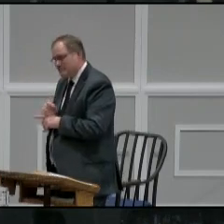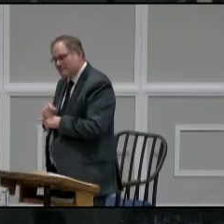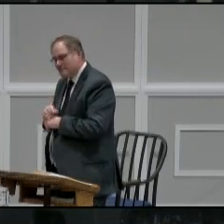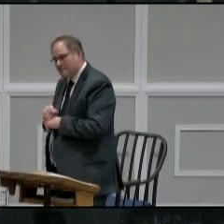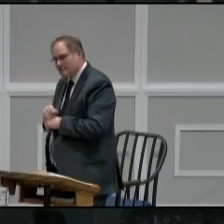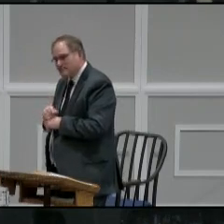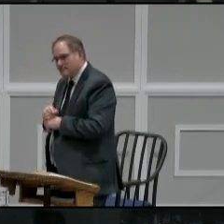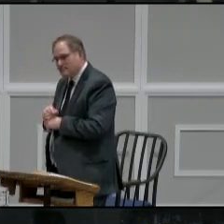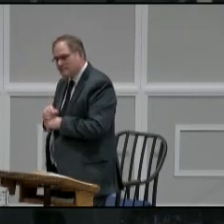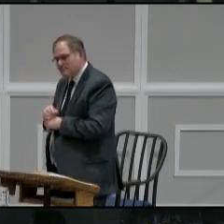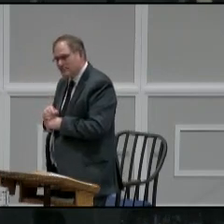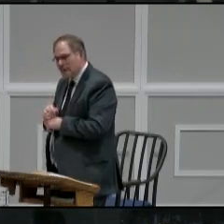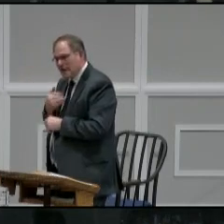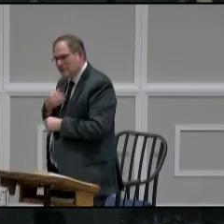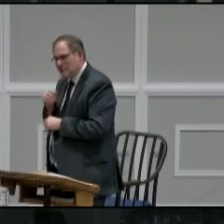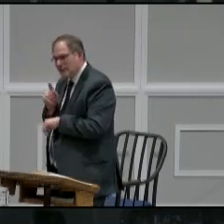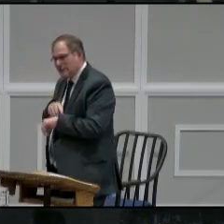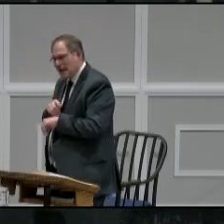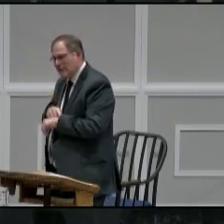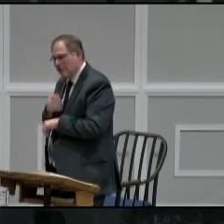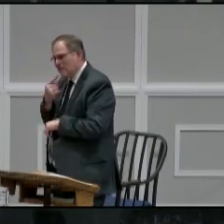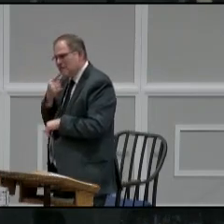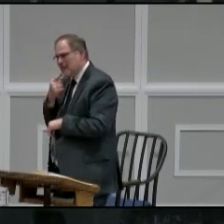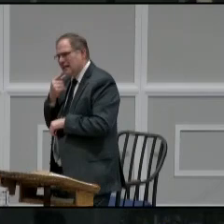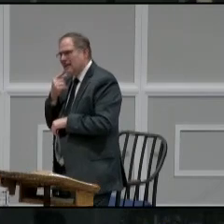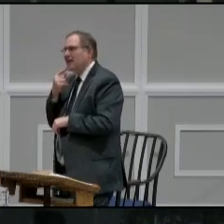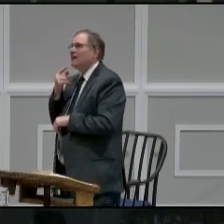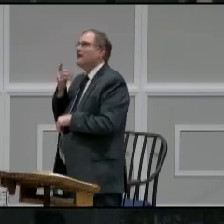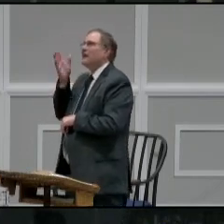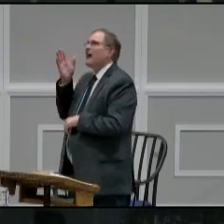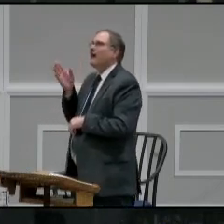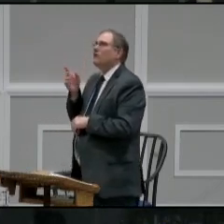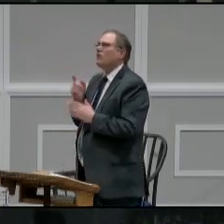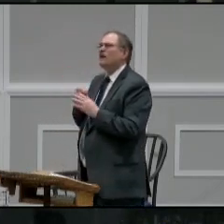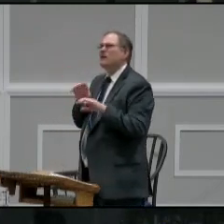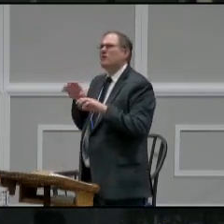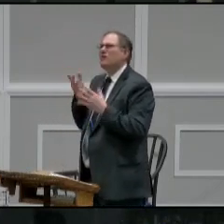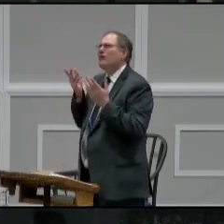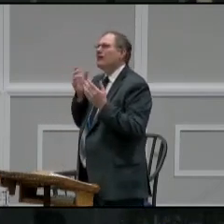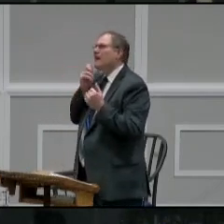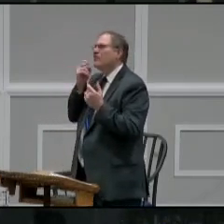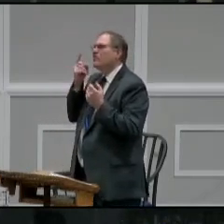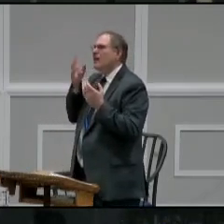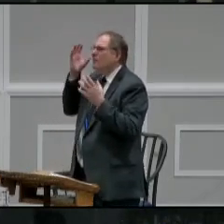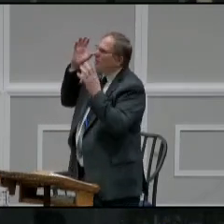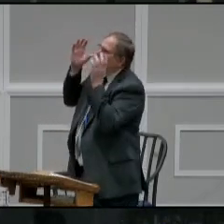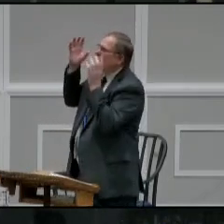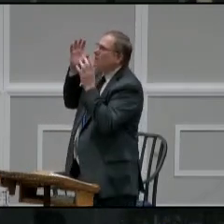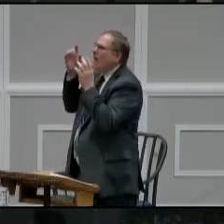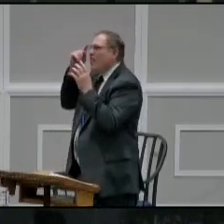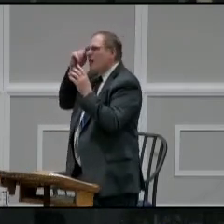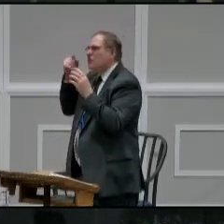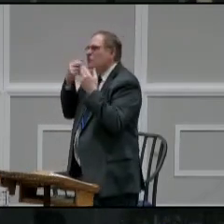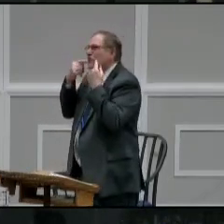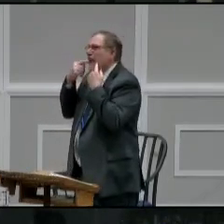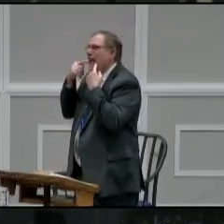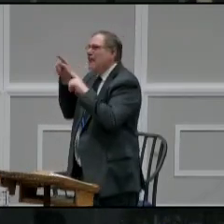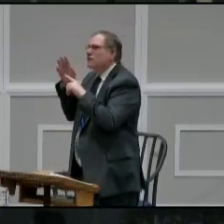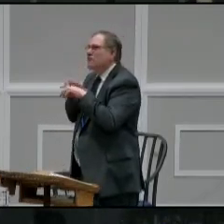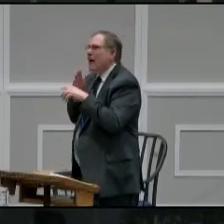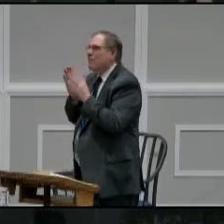Has he ever been a time where you're like, man, God, what are you doing? God, I thought you were going to answer my prayer this